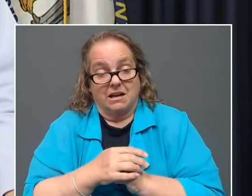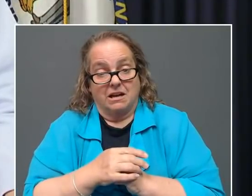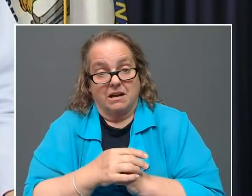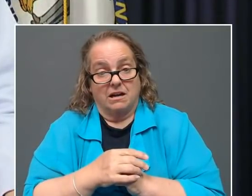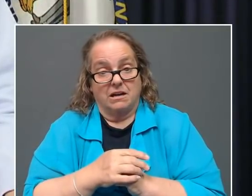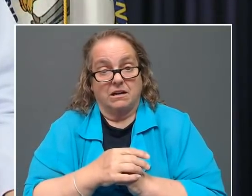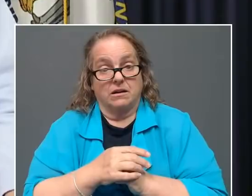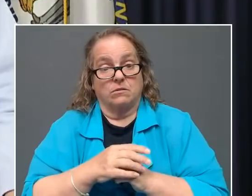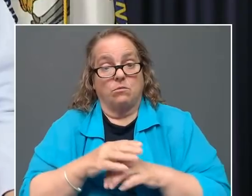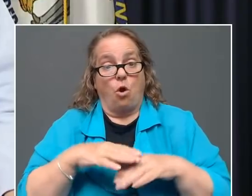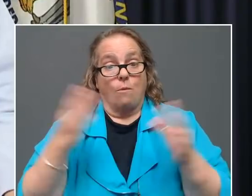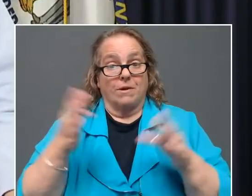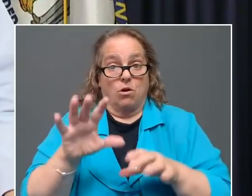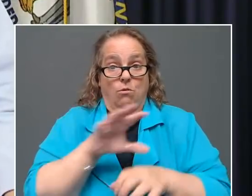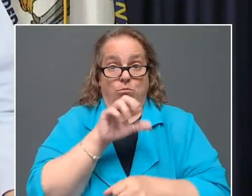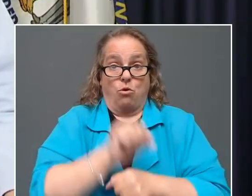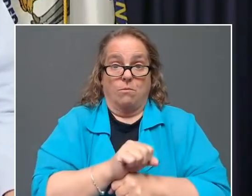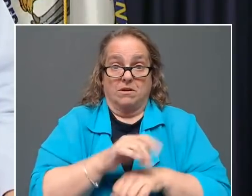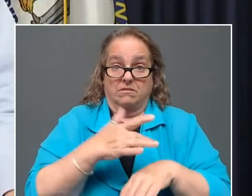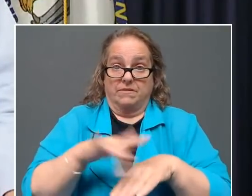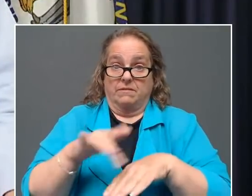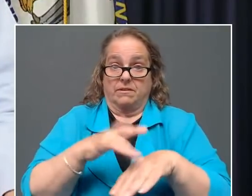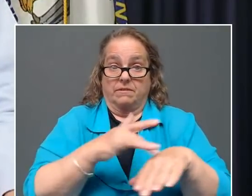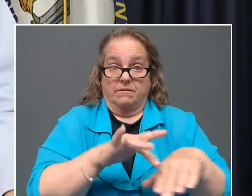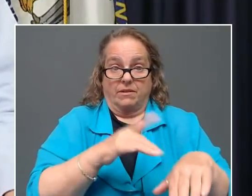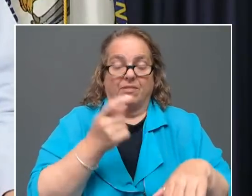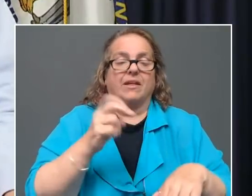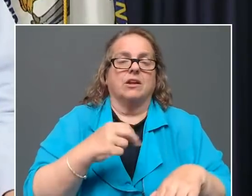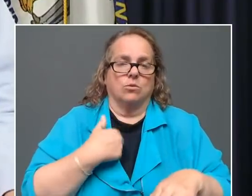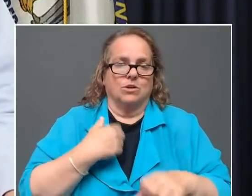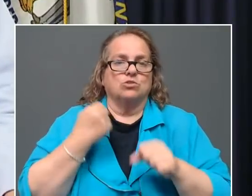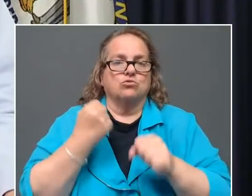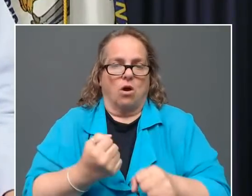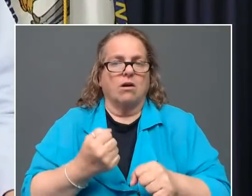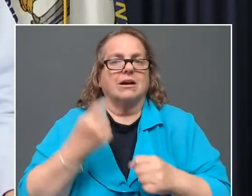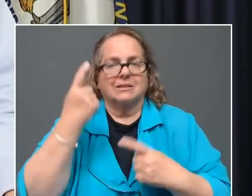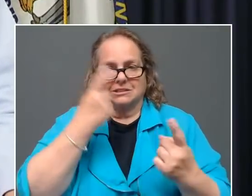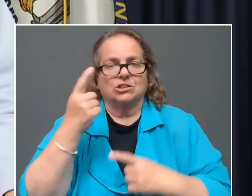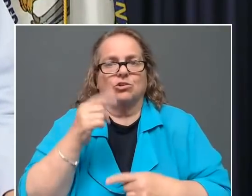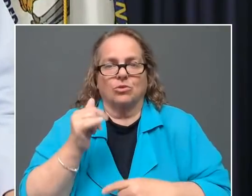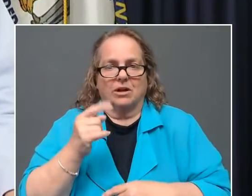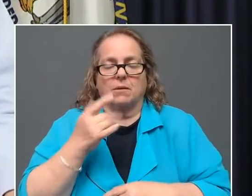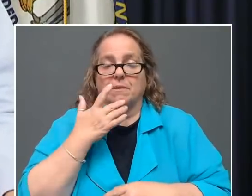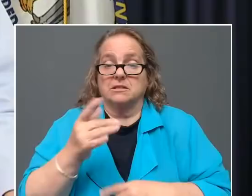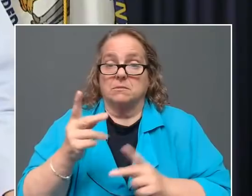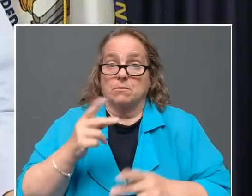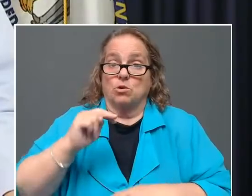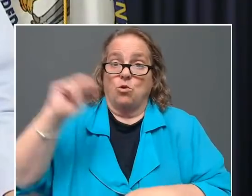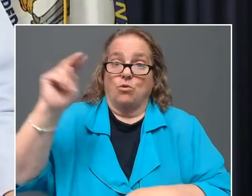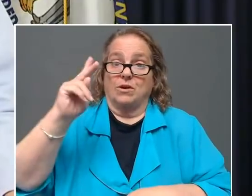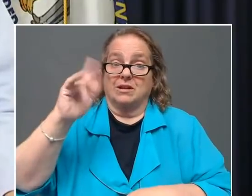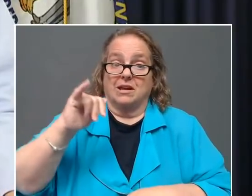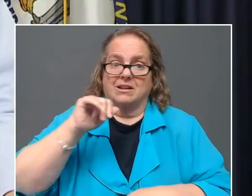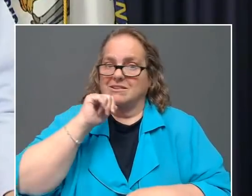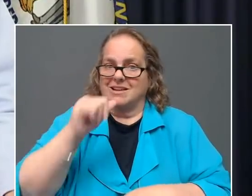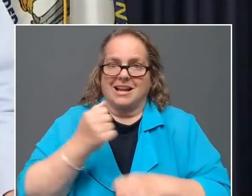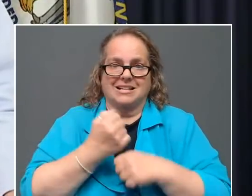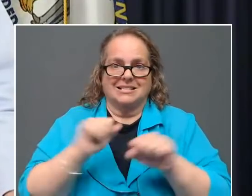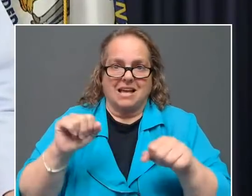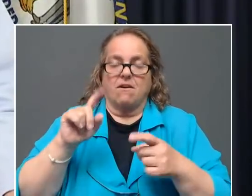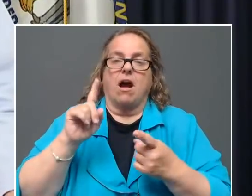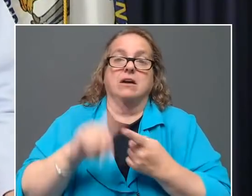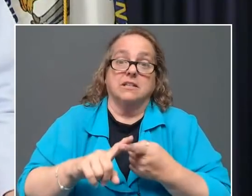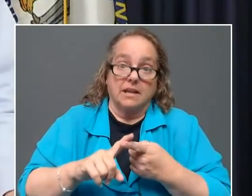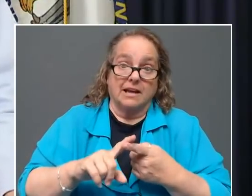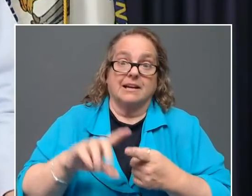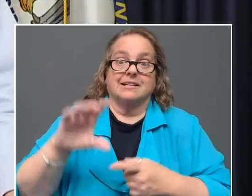open appointments, that's something that we will very strongly consider, because the people of Northern Kentucky aren't safe until the people of Cincinnati have been